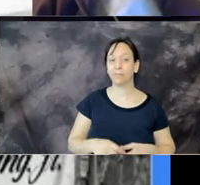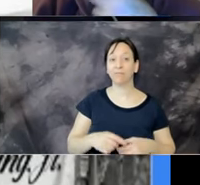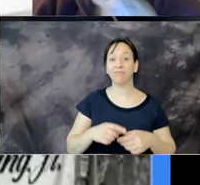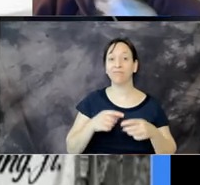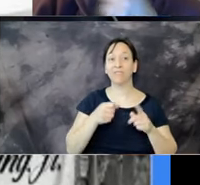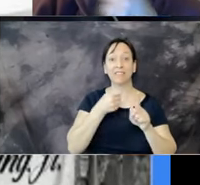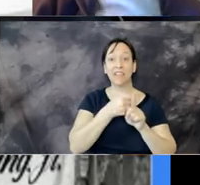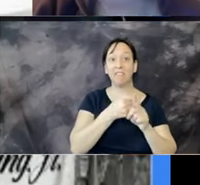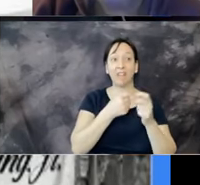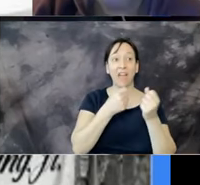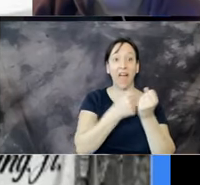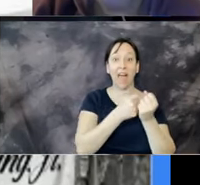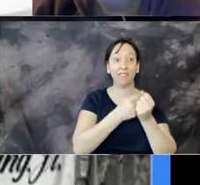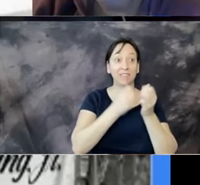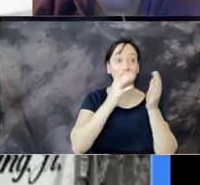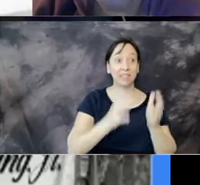self-advocates